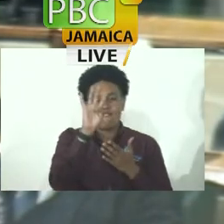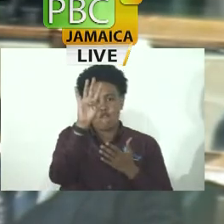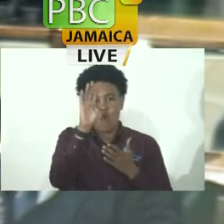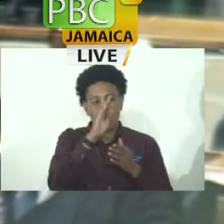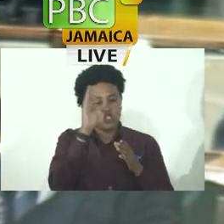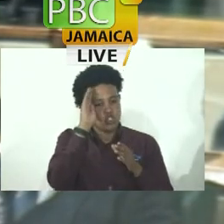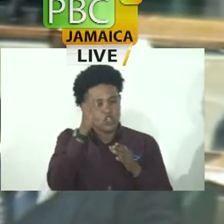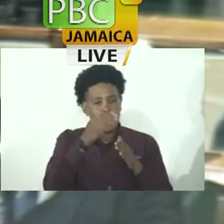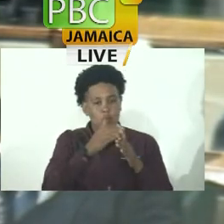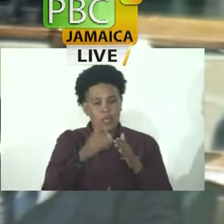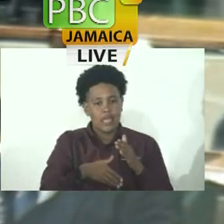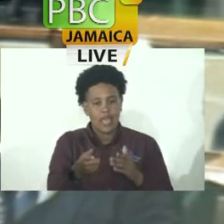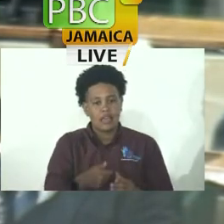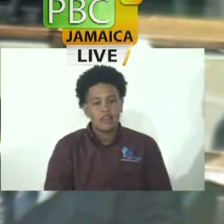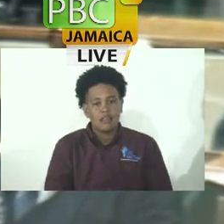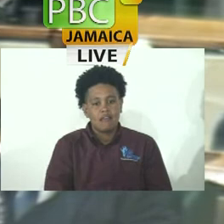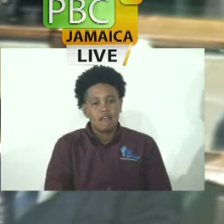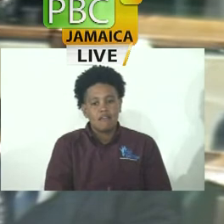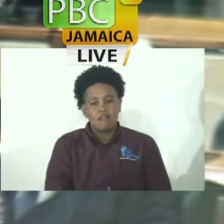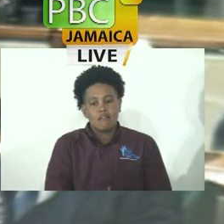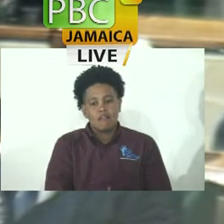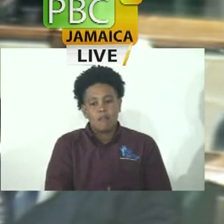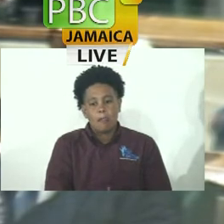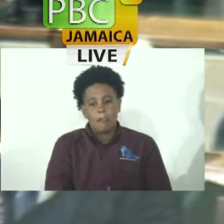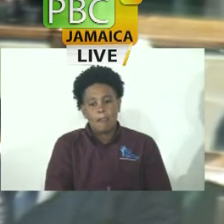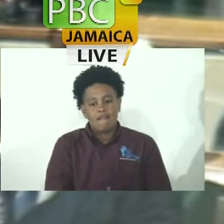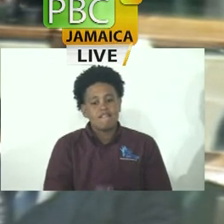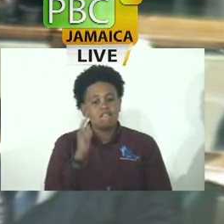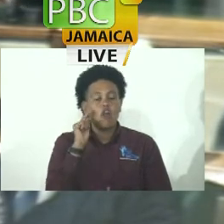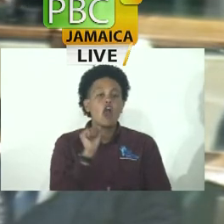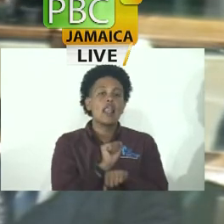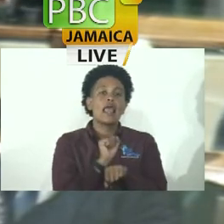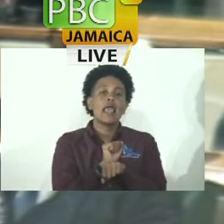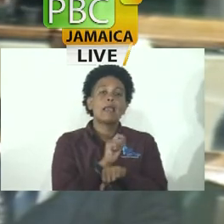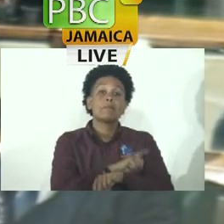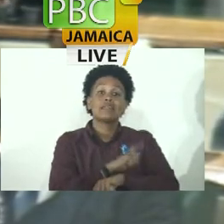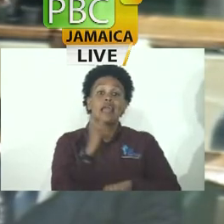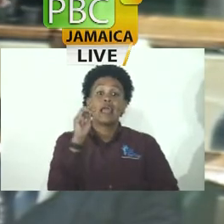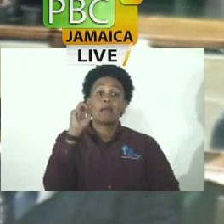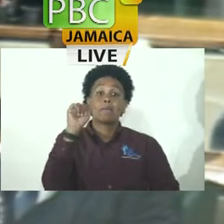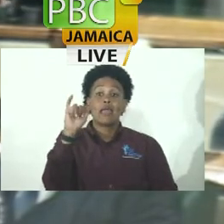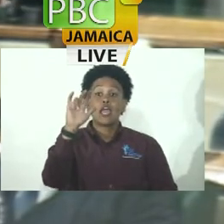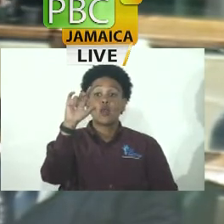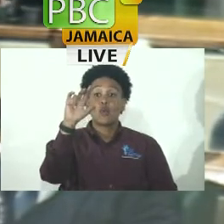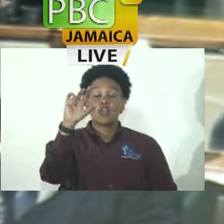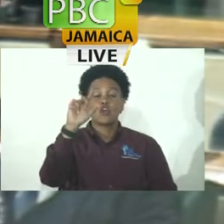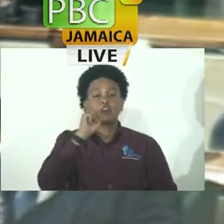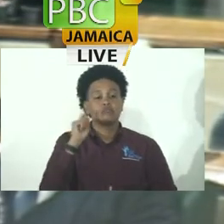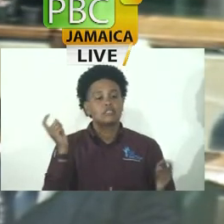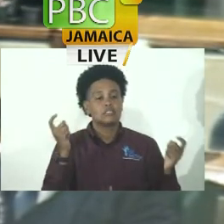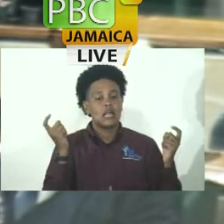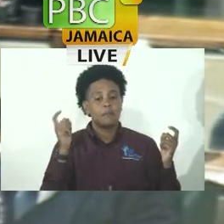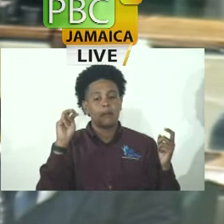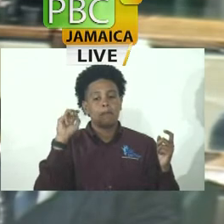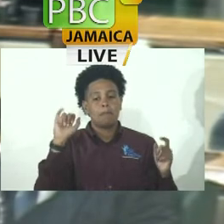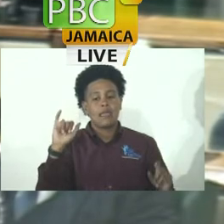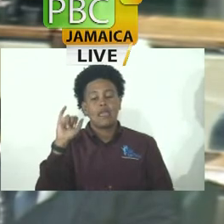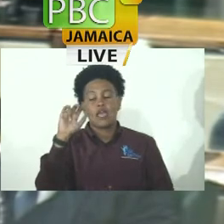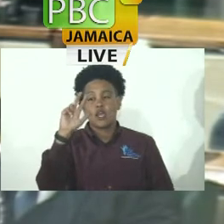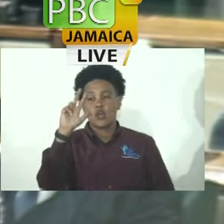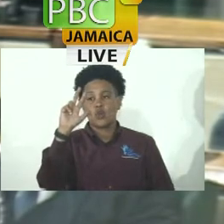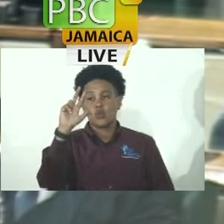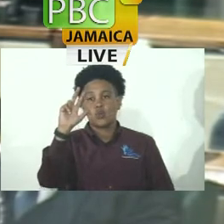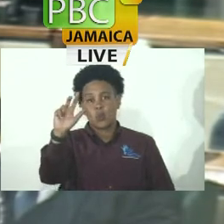weekends labor day for labor day madam speaker which is celebrated on the